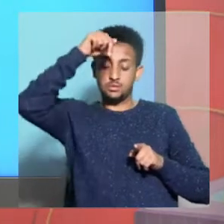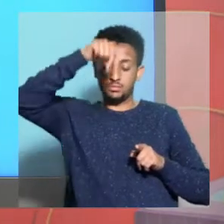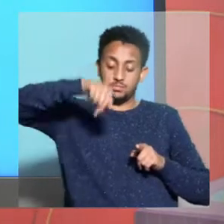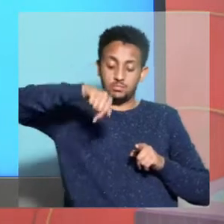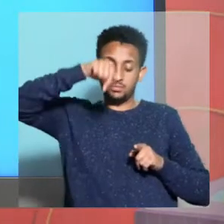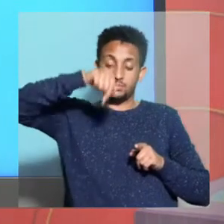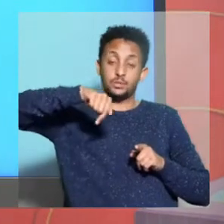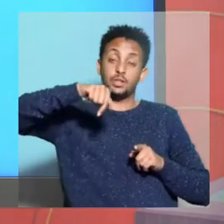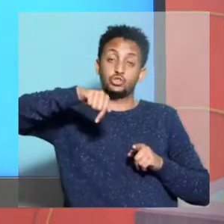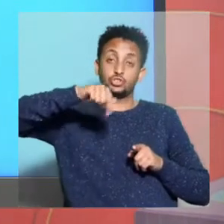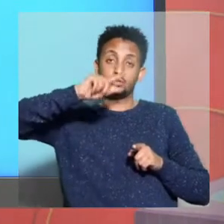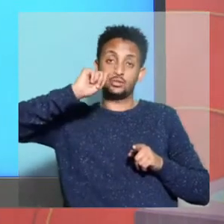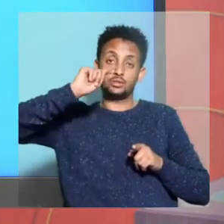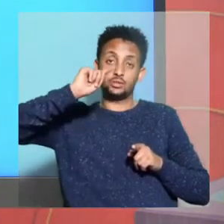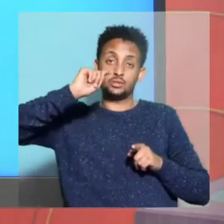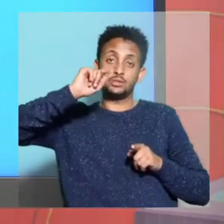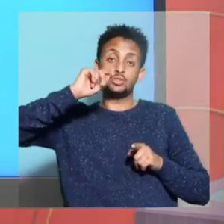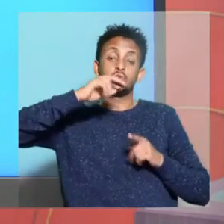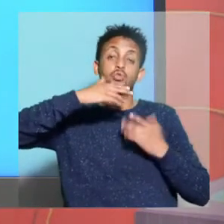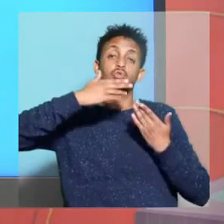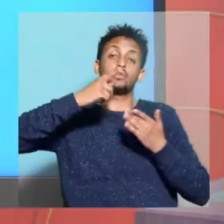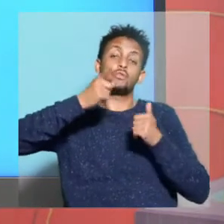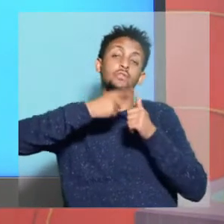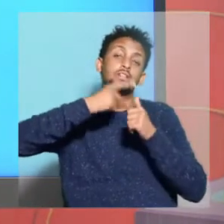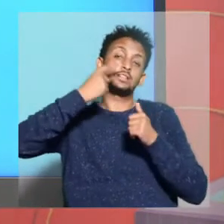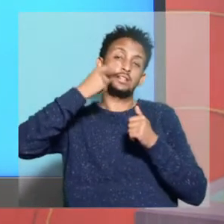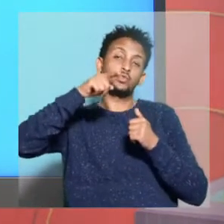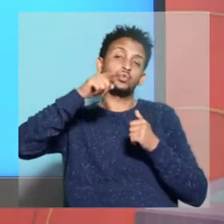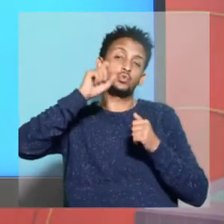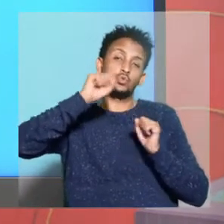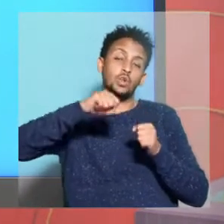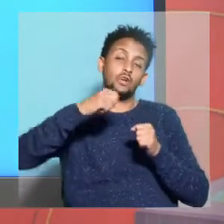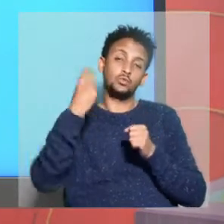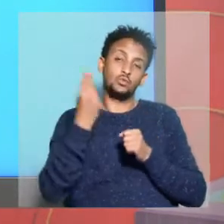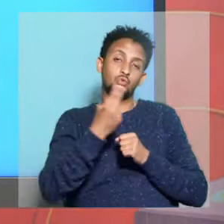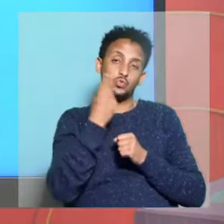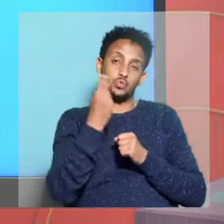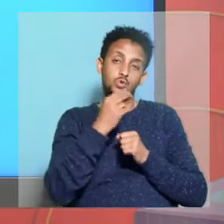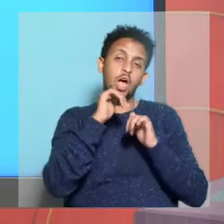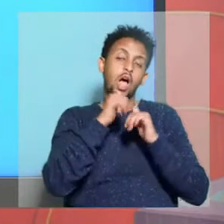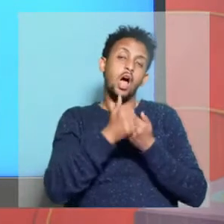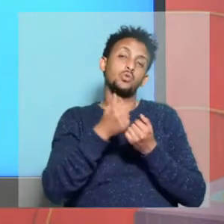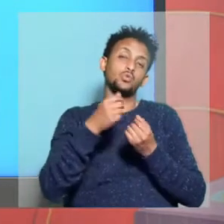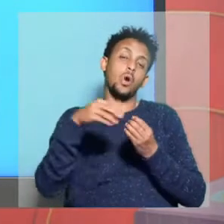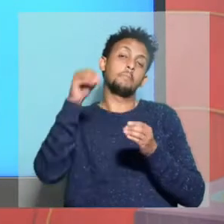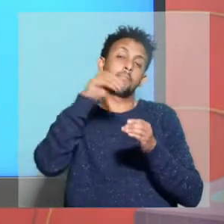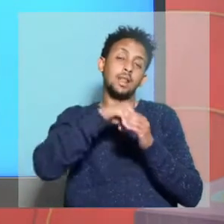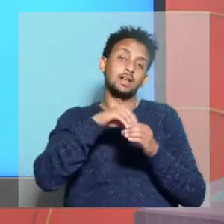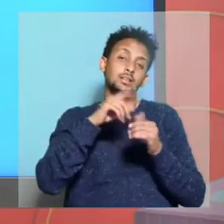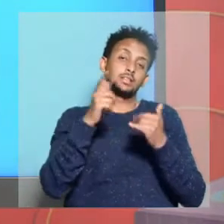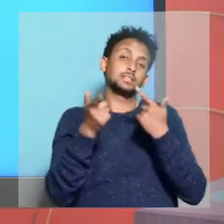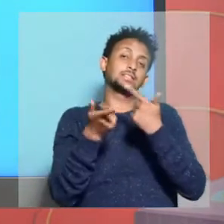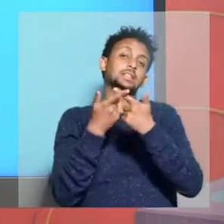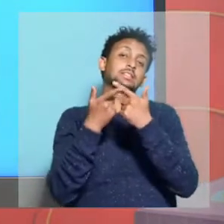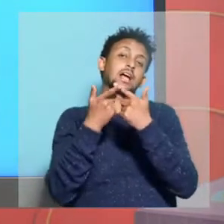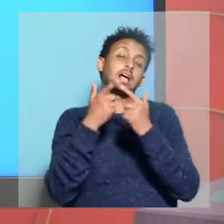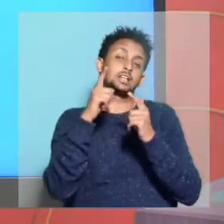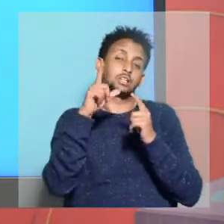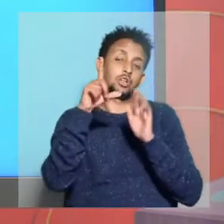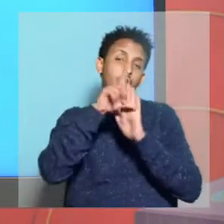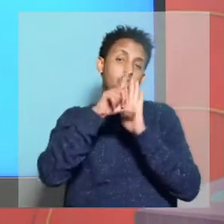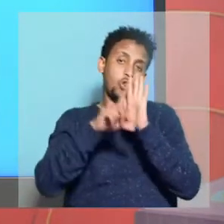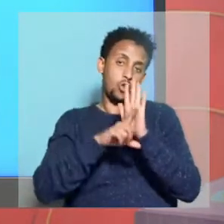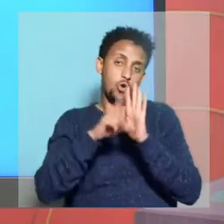at this point. Therefore, the first thing that you should have to use is how to apply the second law